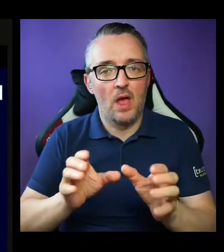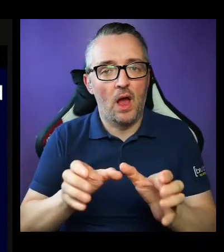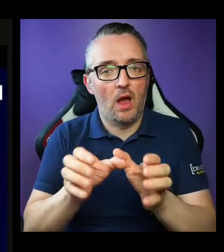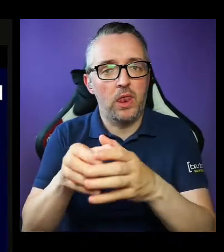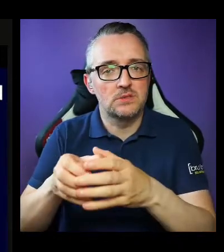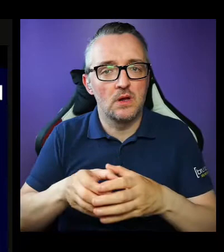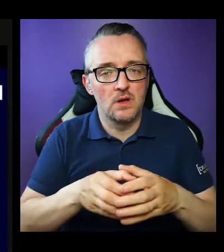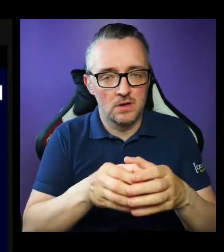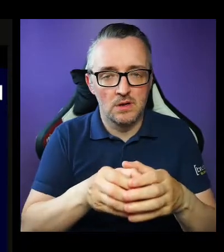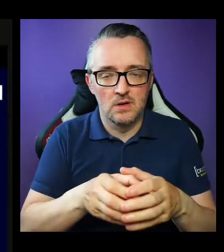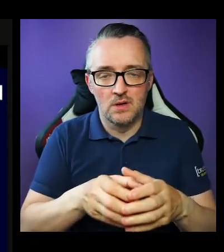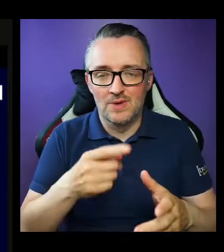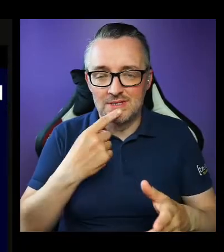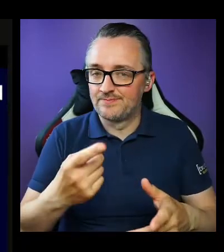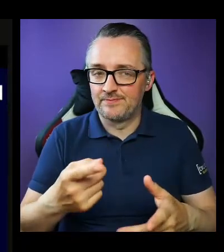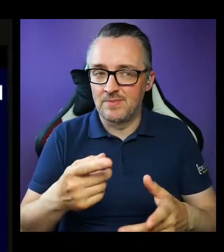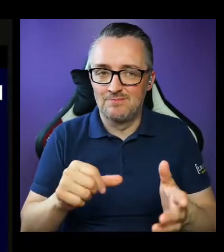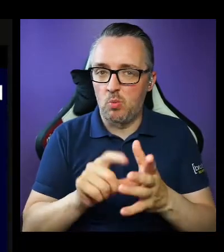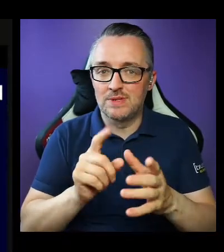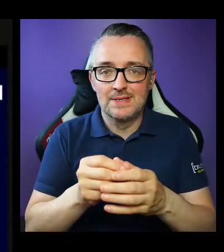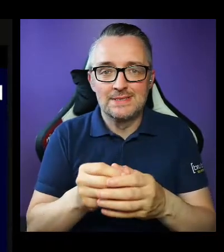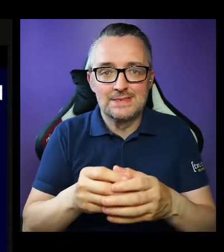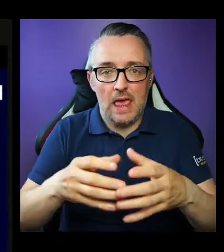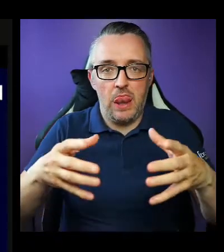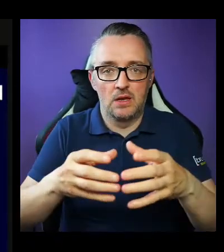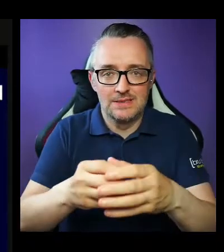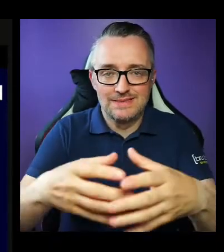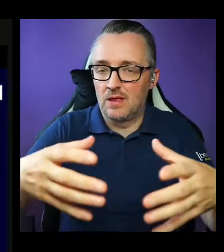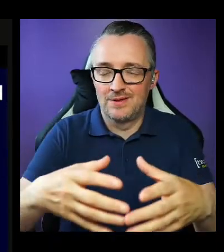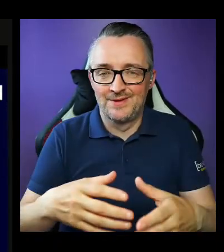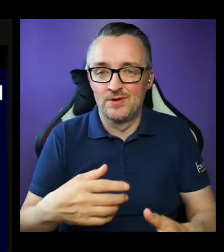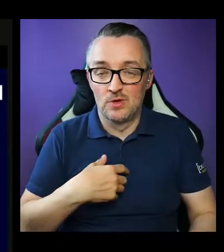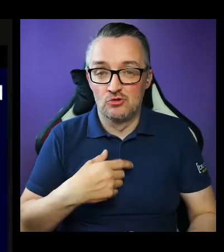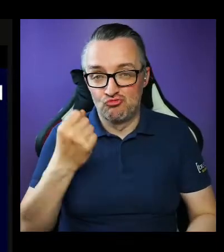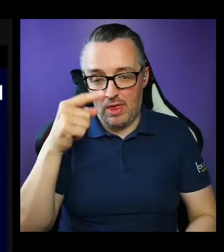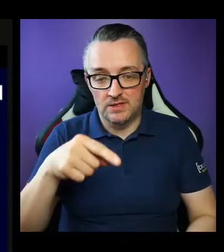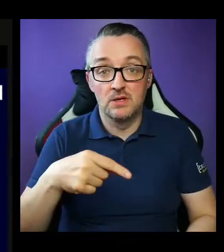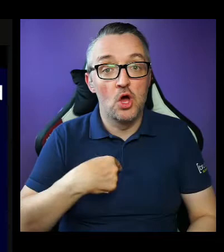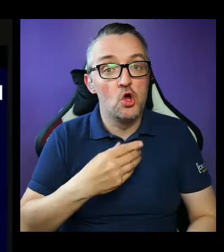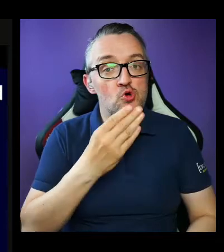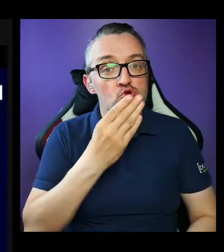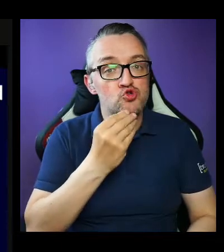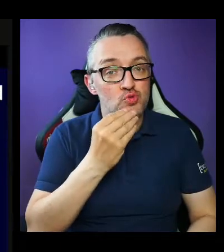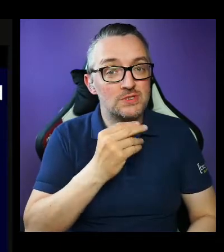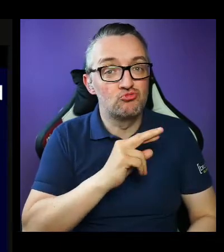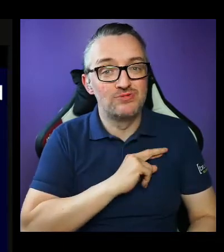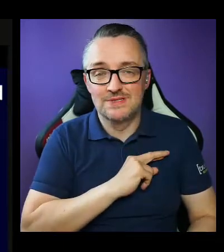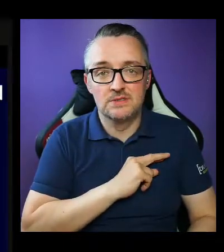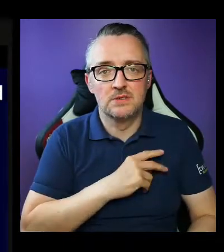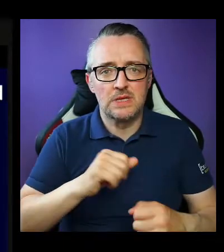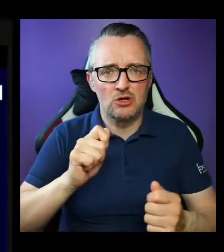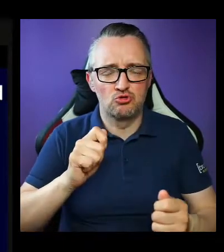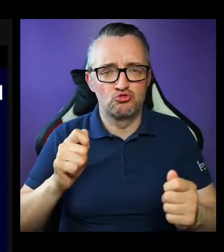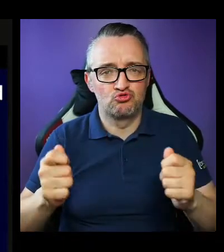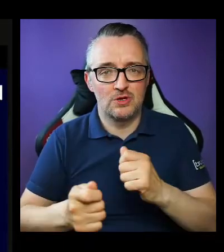having, again, scalability issues, but also we could see that our use cases change over time, and